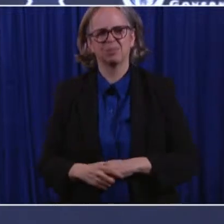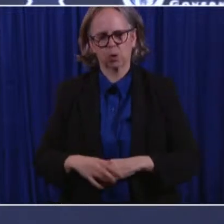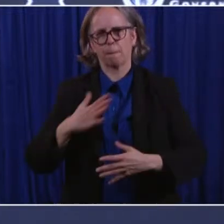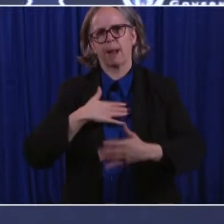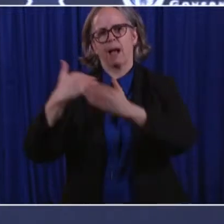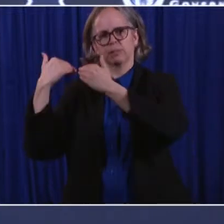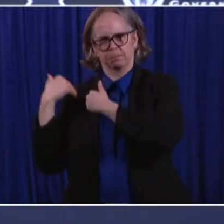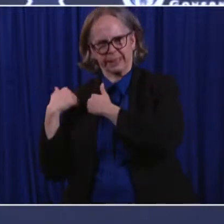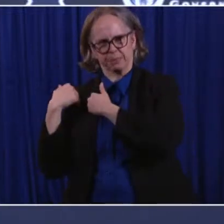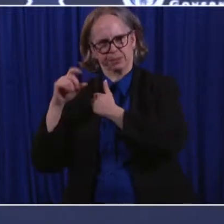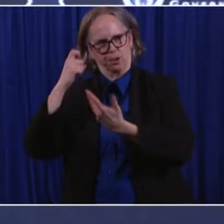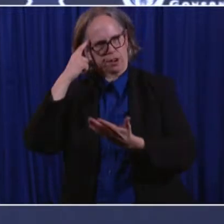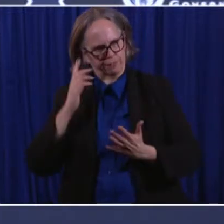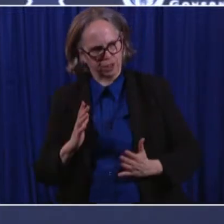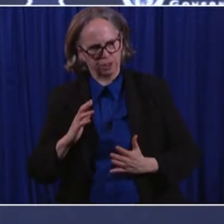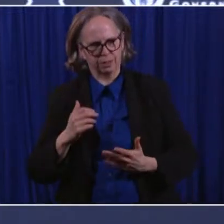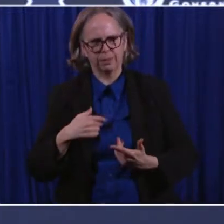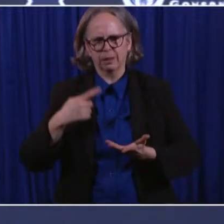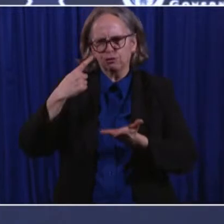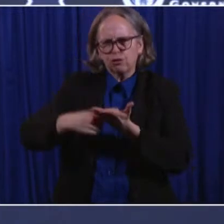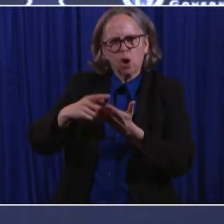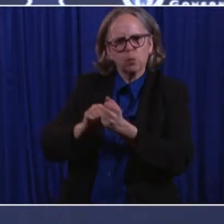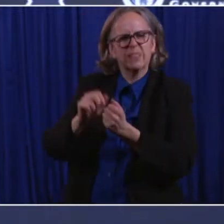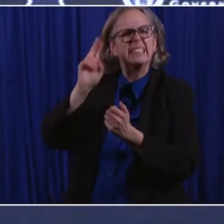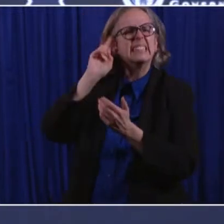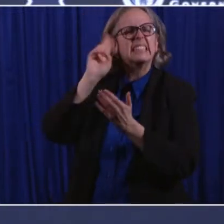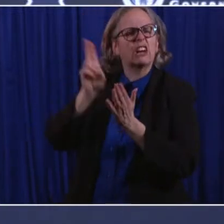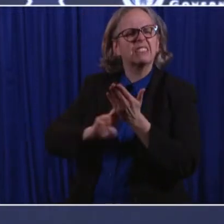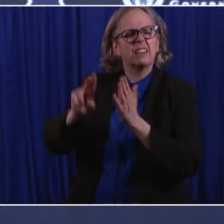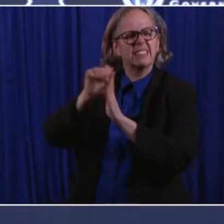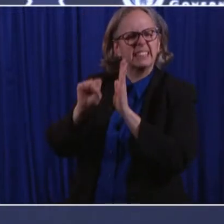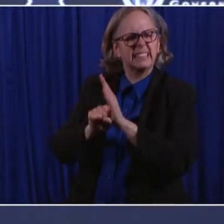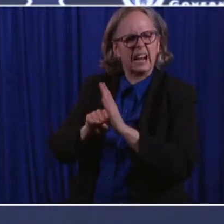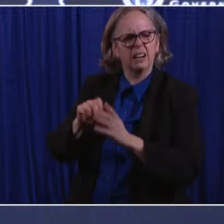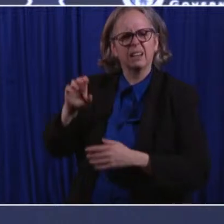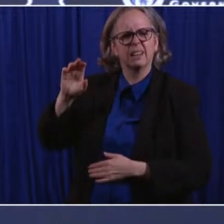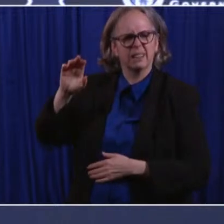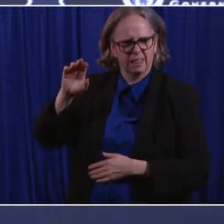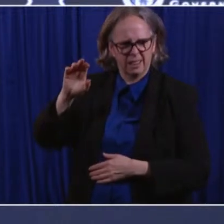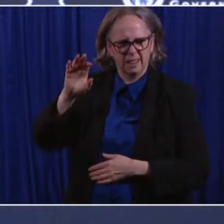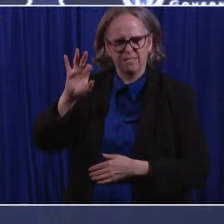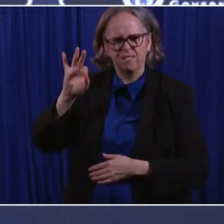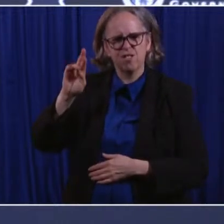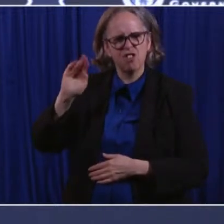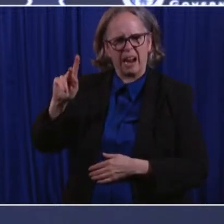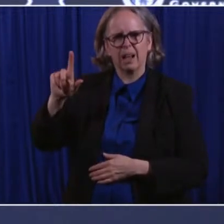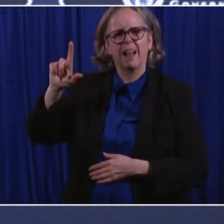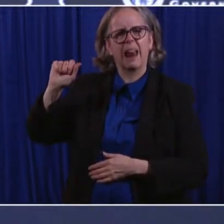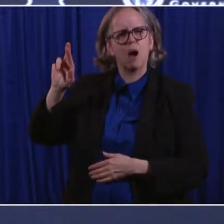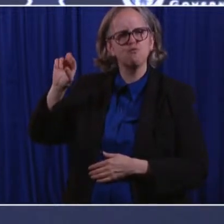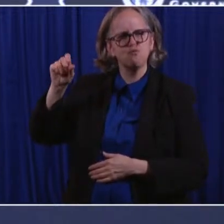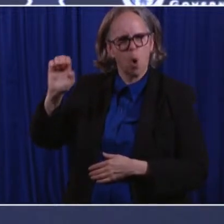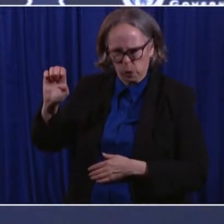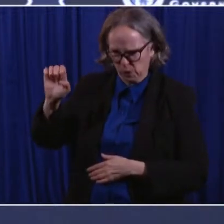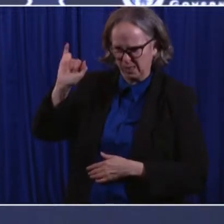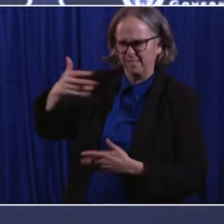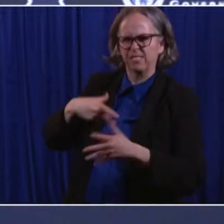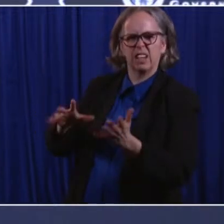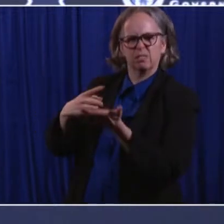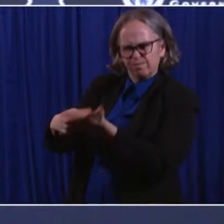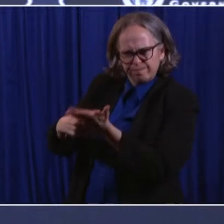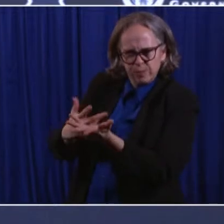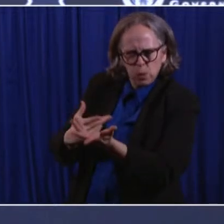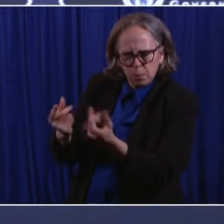consulted with Secretary of State Frank LaRose extensively. And so I want to announce now that we